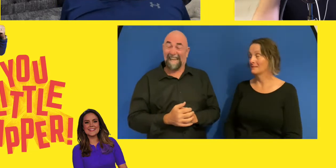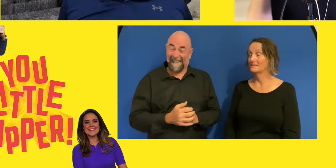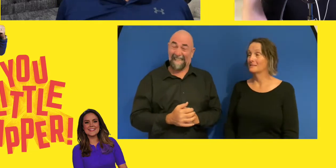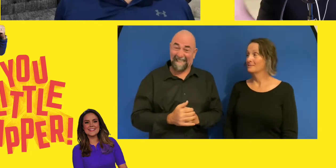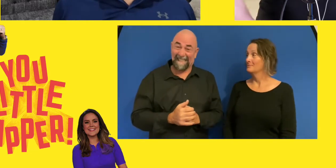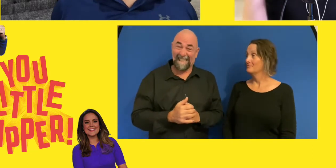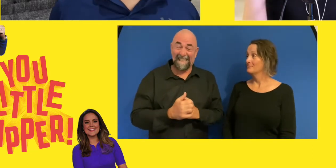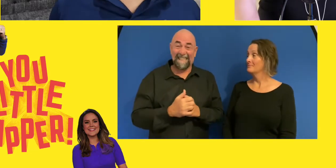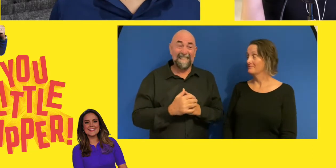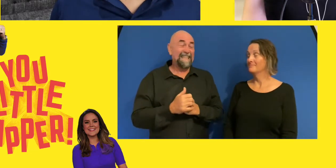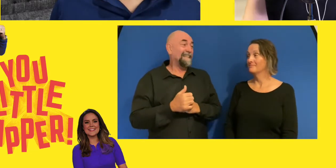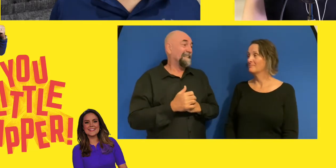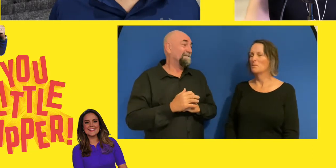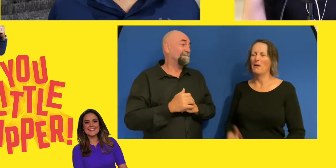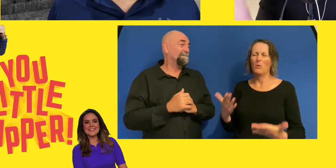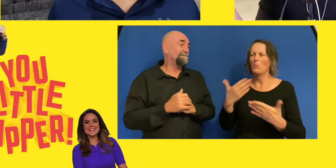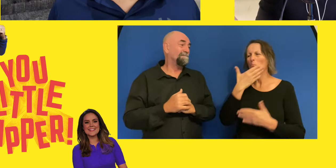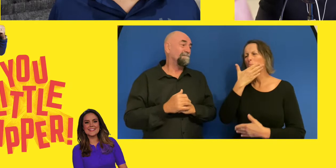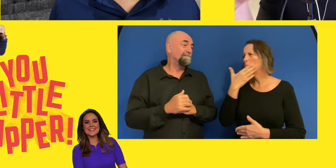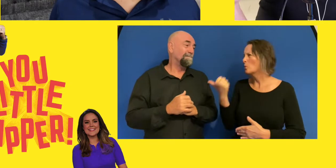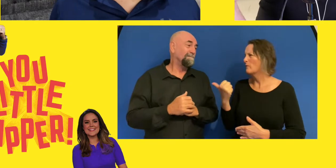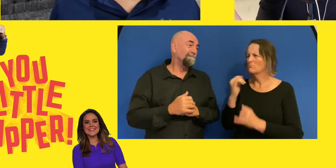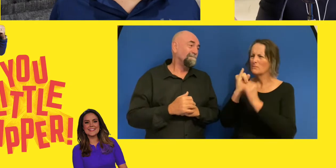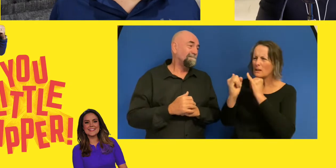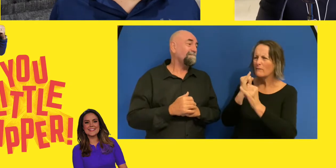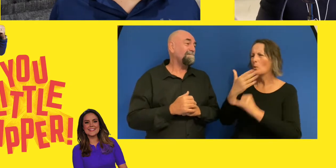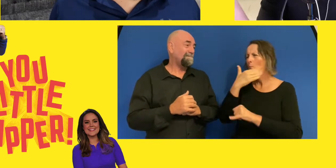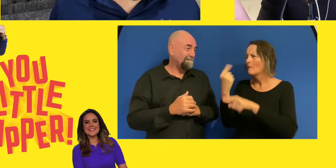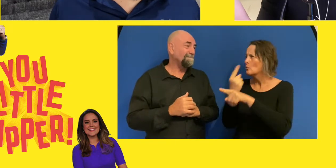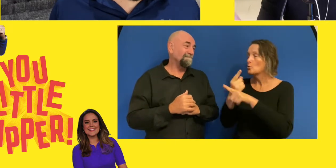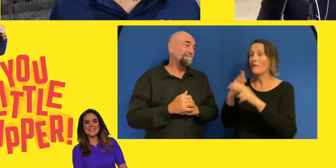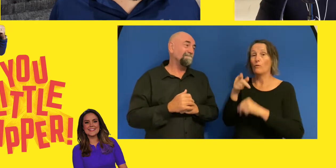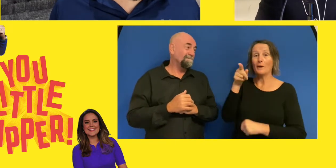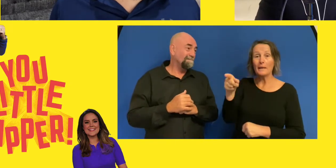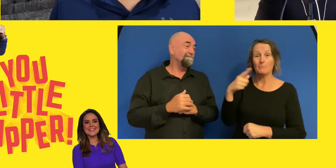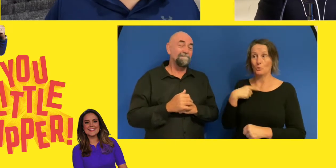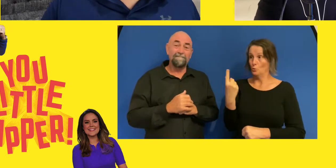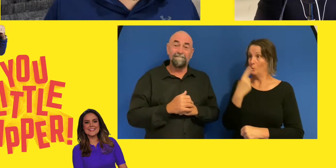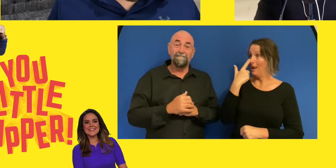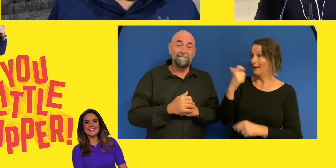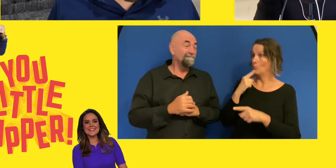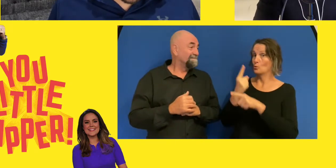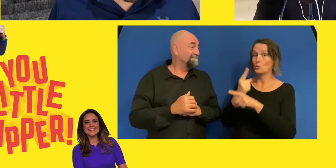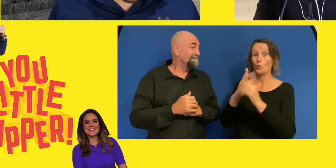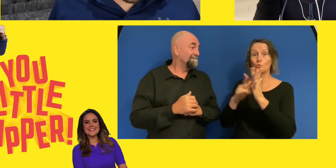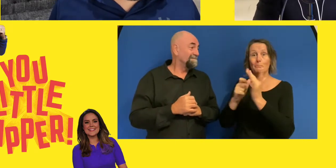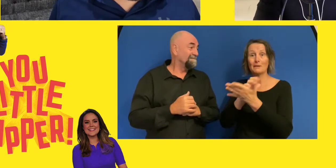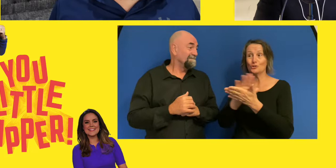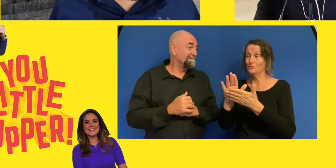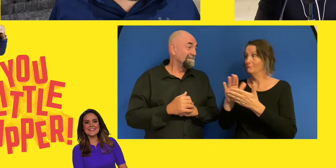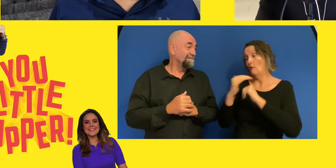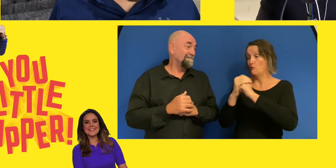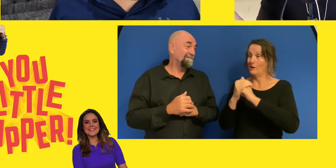that he's proud of. No, it was so beautiful, like such a beautiful moment. And for him, because, you know, we've been lucky enough to talk to him as well, friend